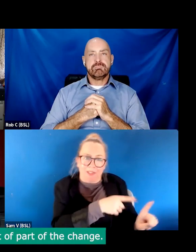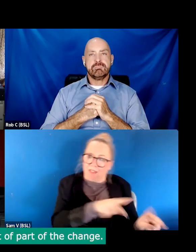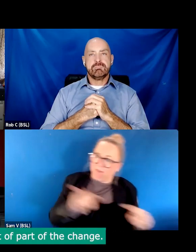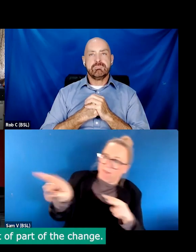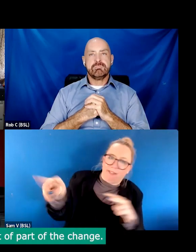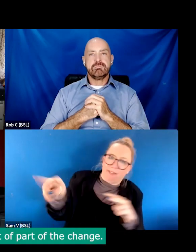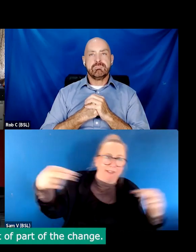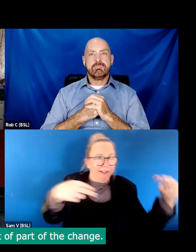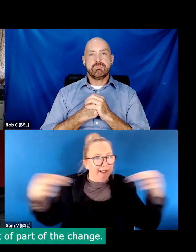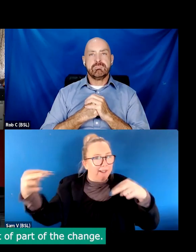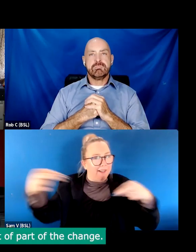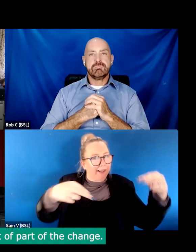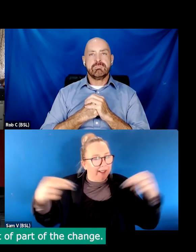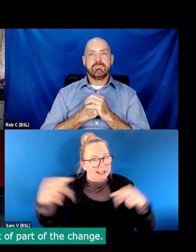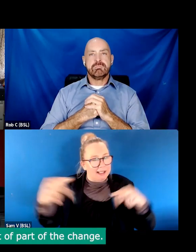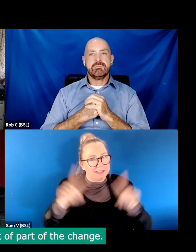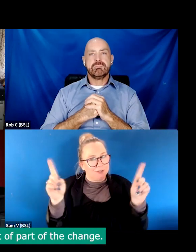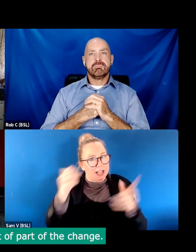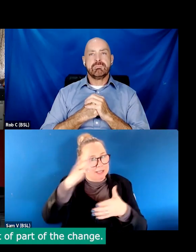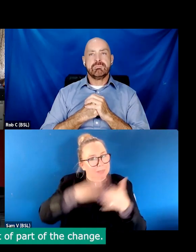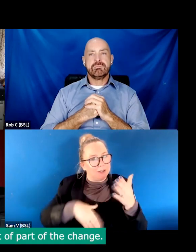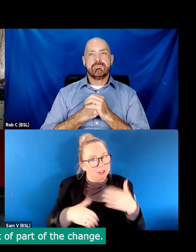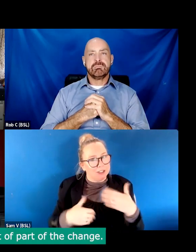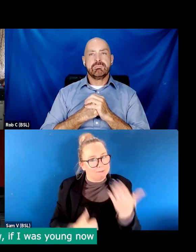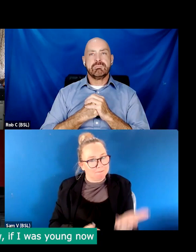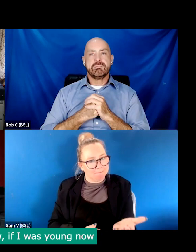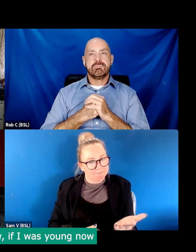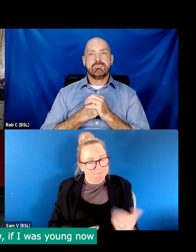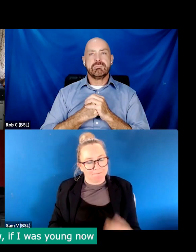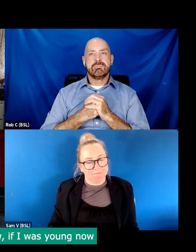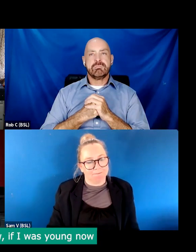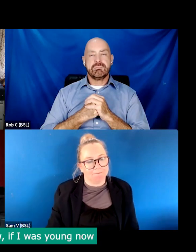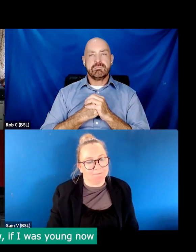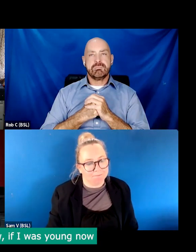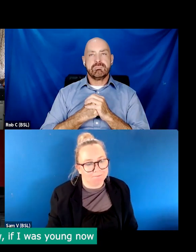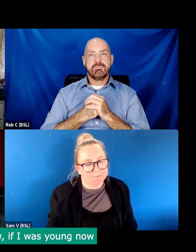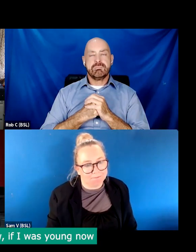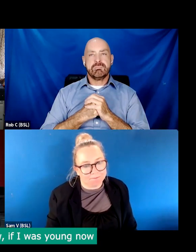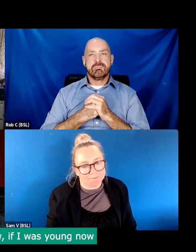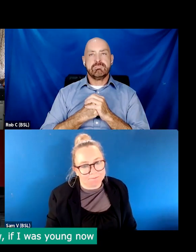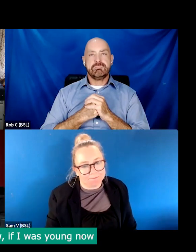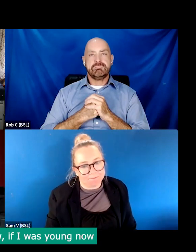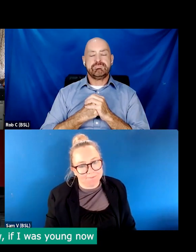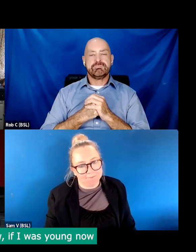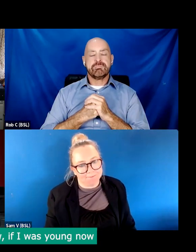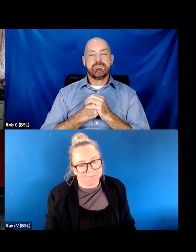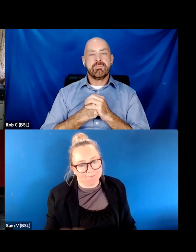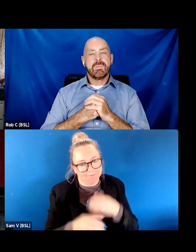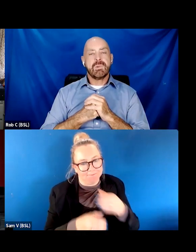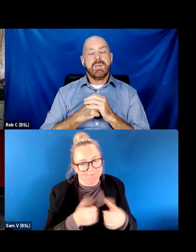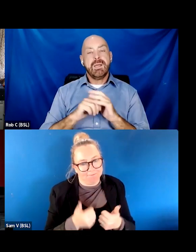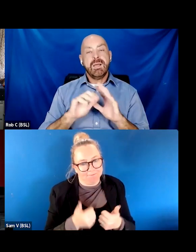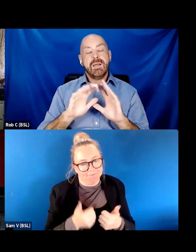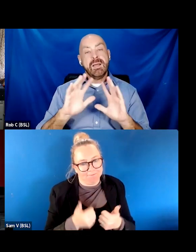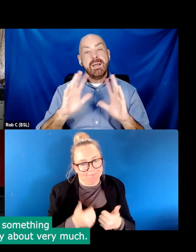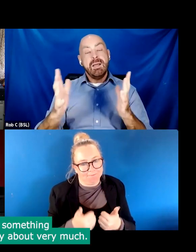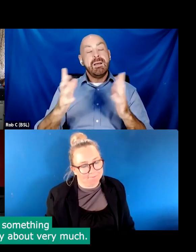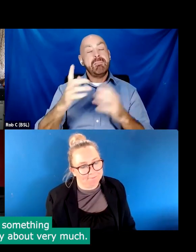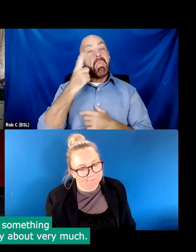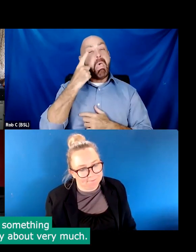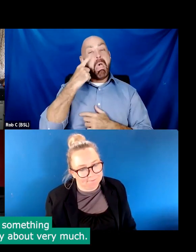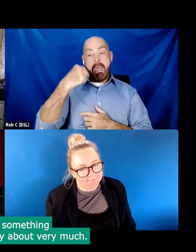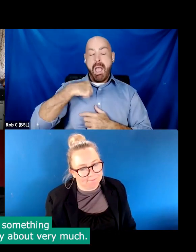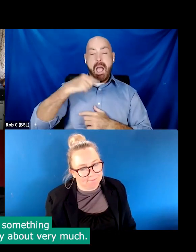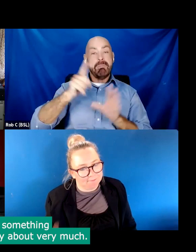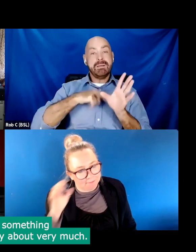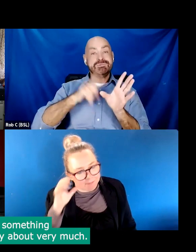So I think that's part of the change. Whereas, if I was young now, this